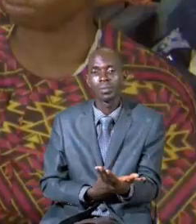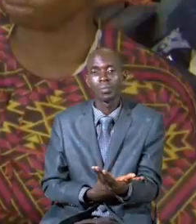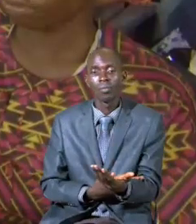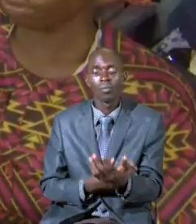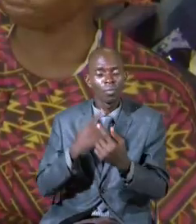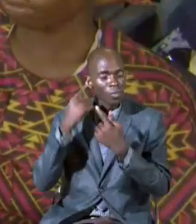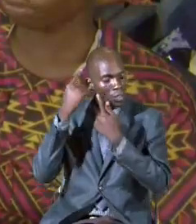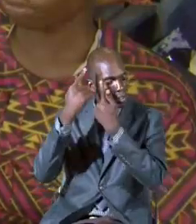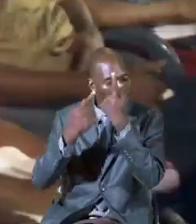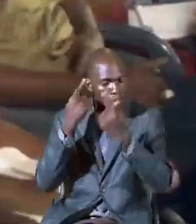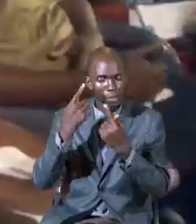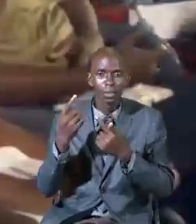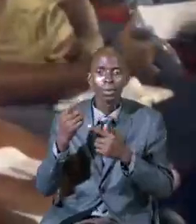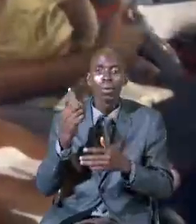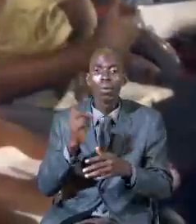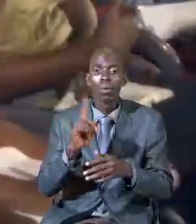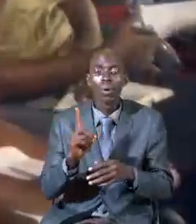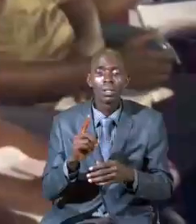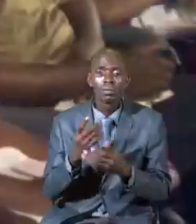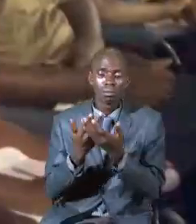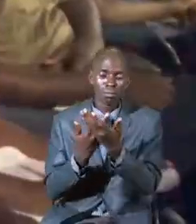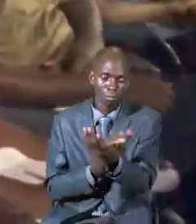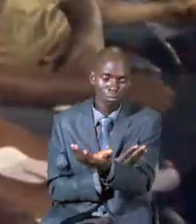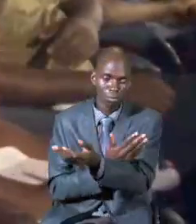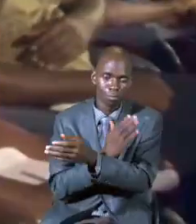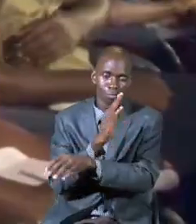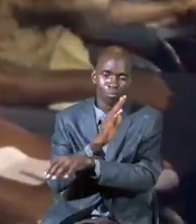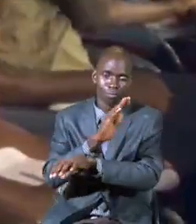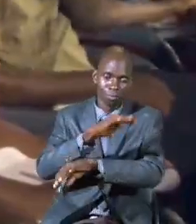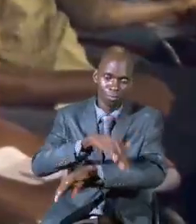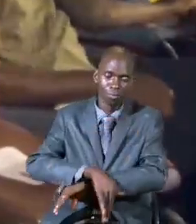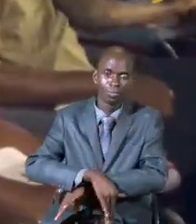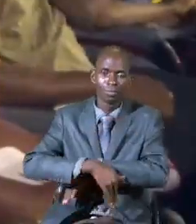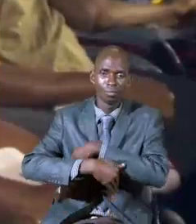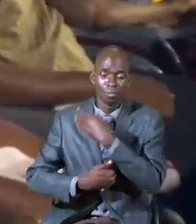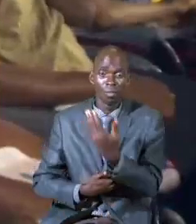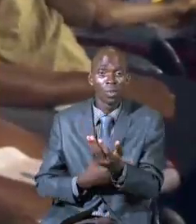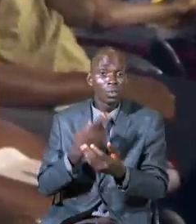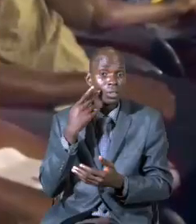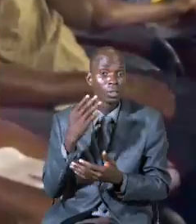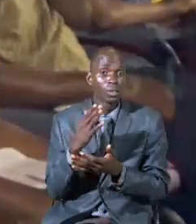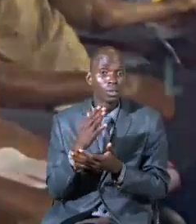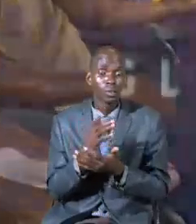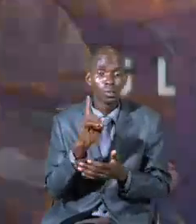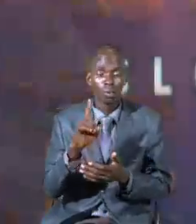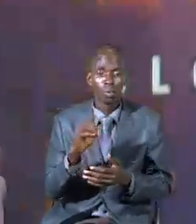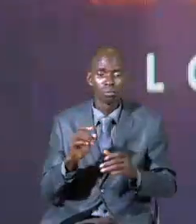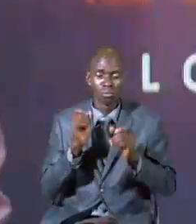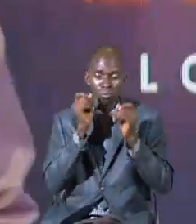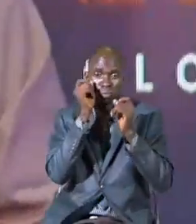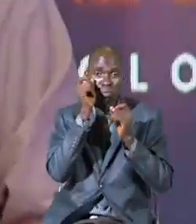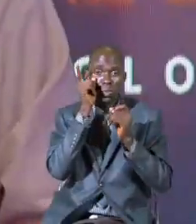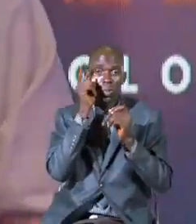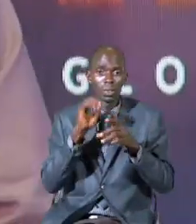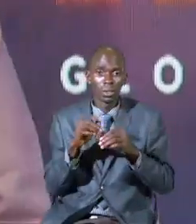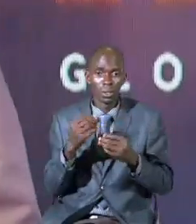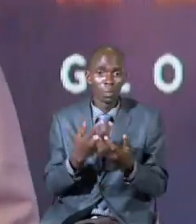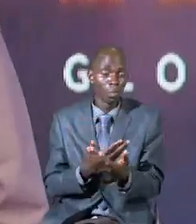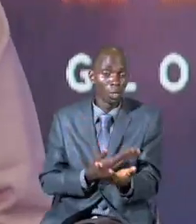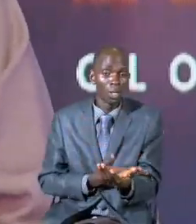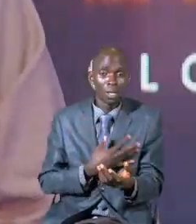Meditate, tell me. Now. Somebody wakes up in the morning, and the very first